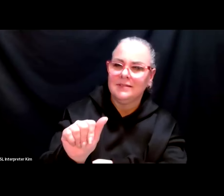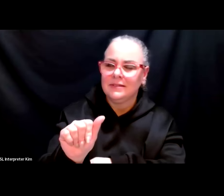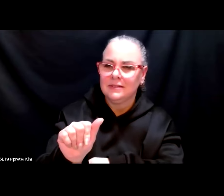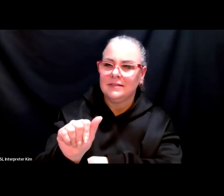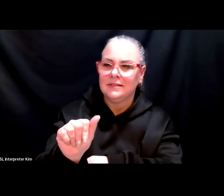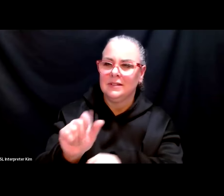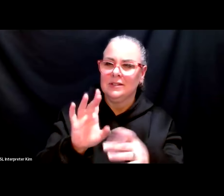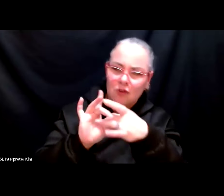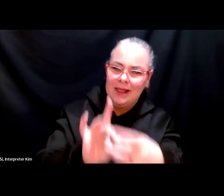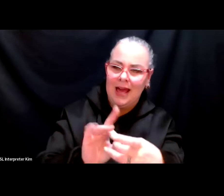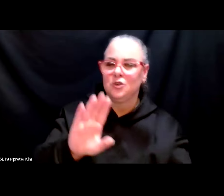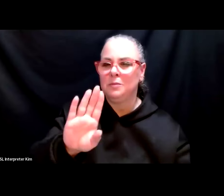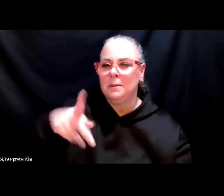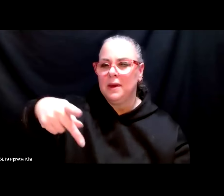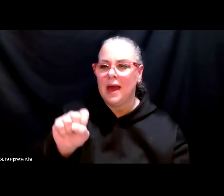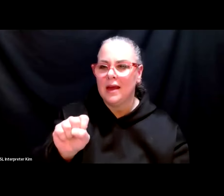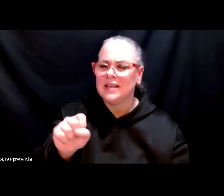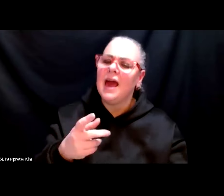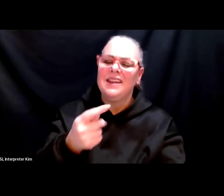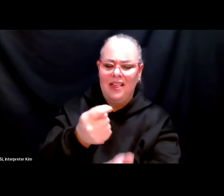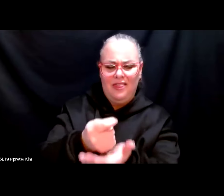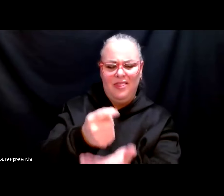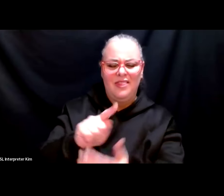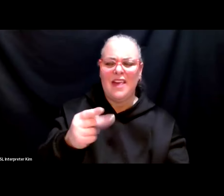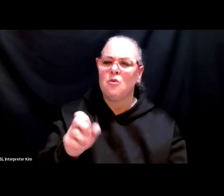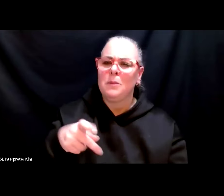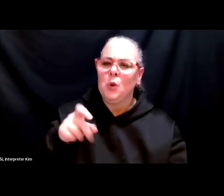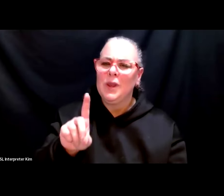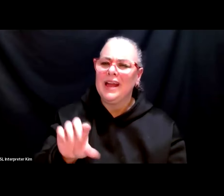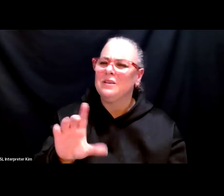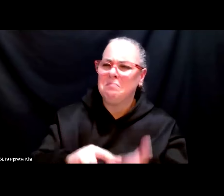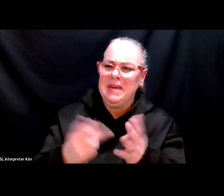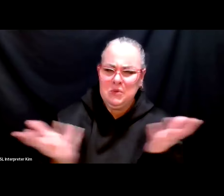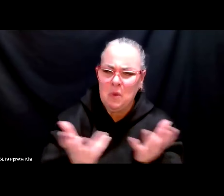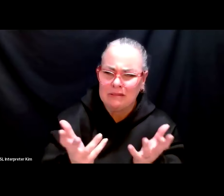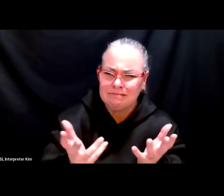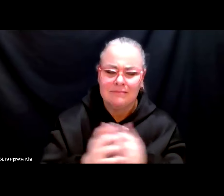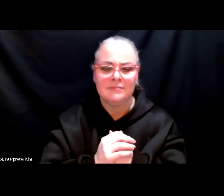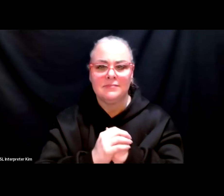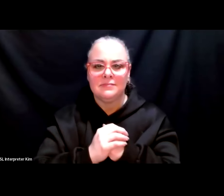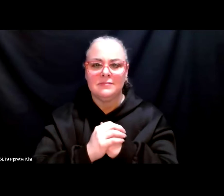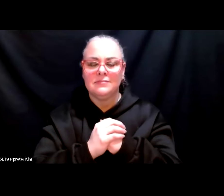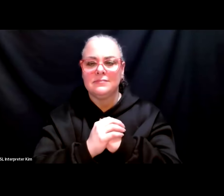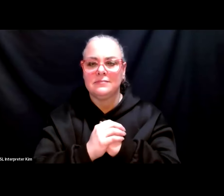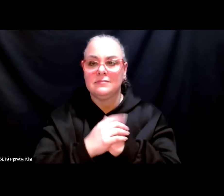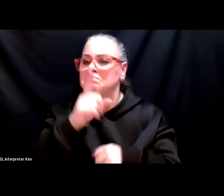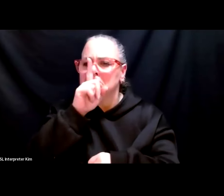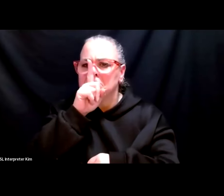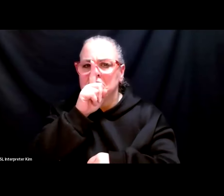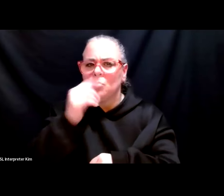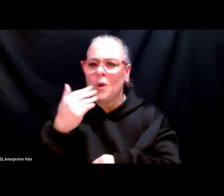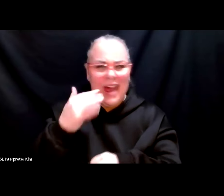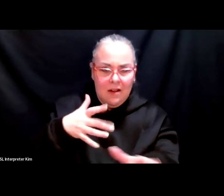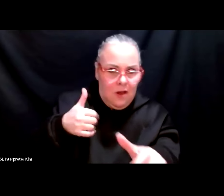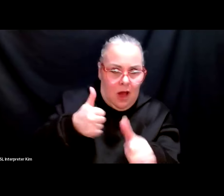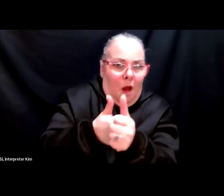in BPS and what our therapeutic services and settings looks like. I don't have up-to-date data.